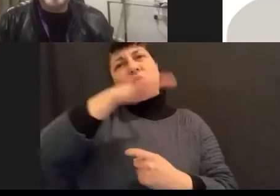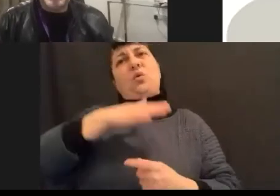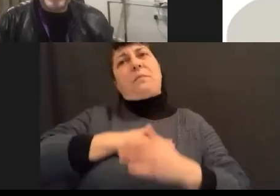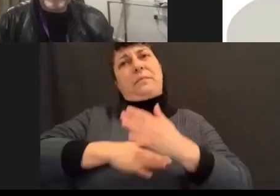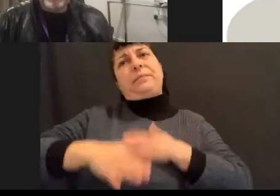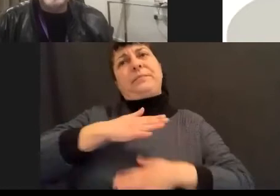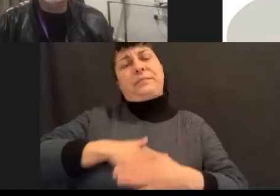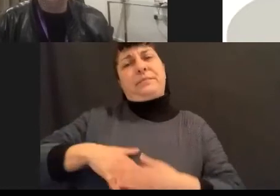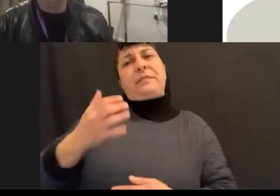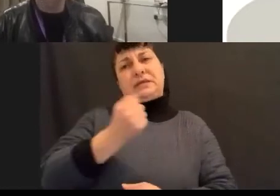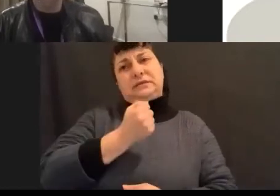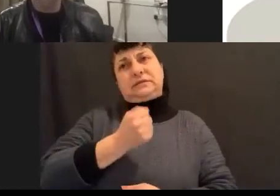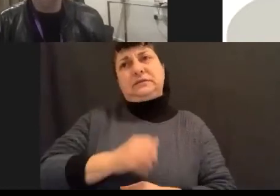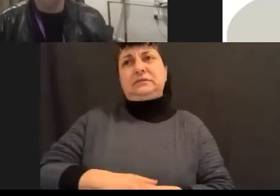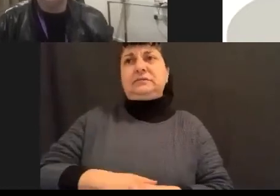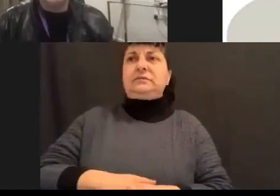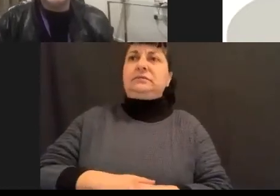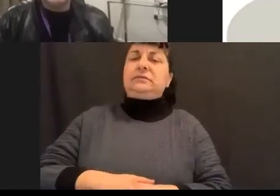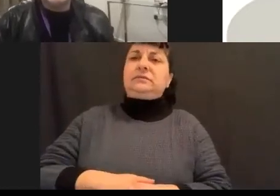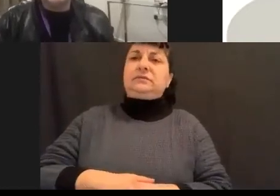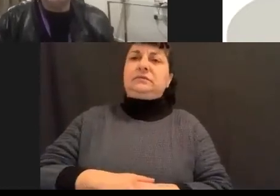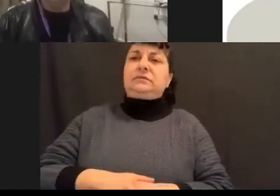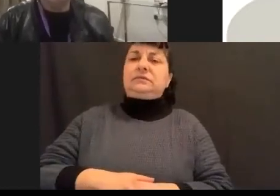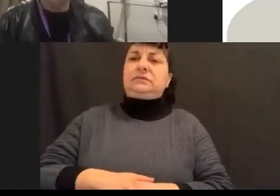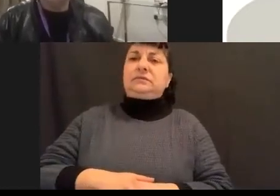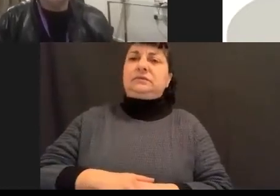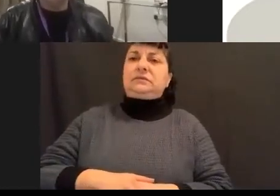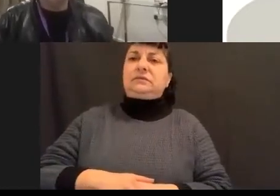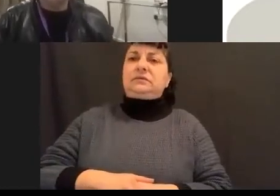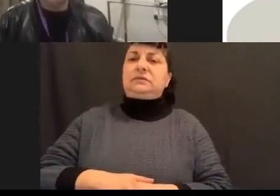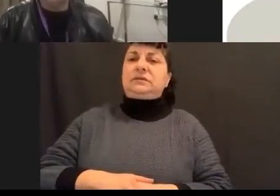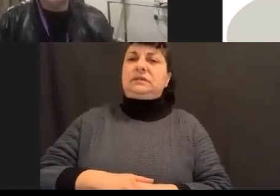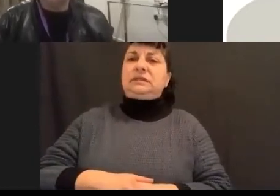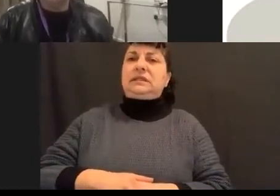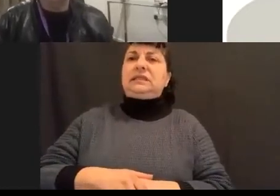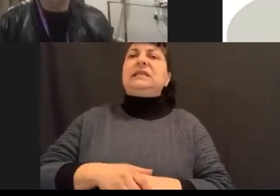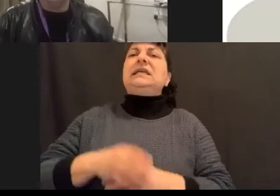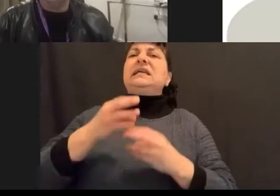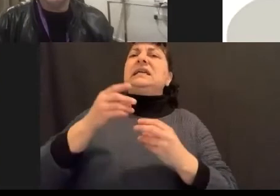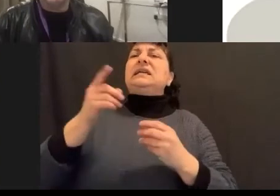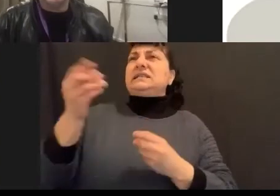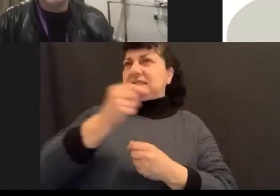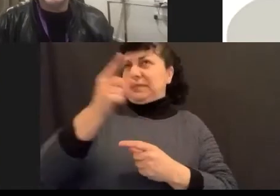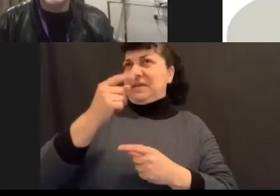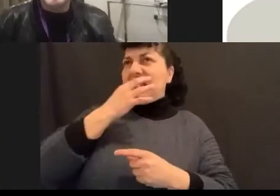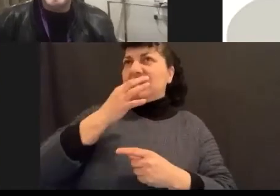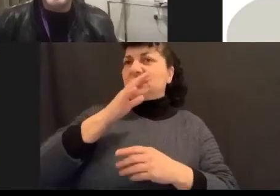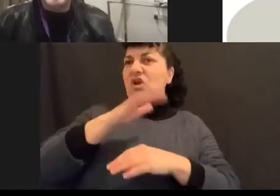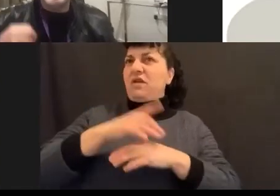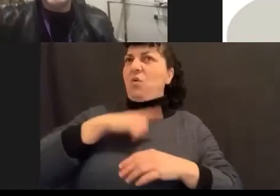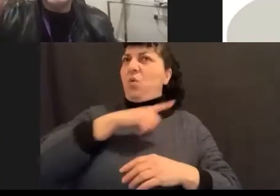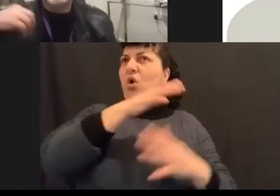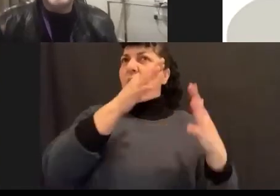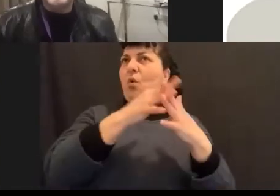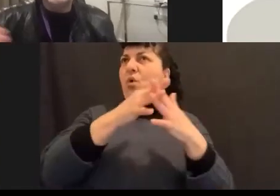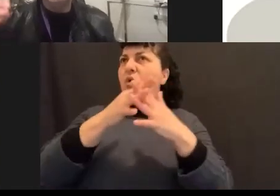about why is the website and things a bit behind? Well, it's a big job centrally to take all of the